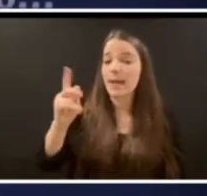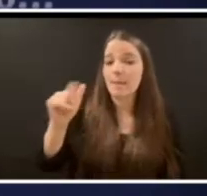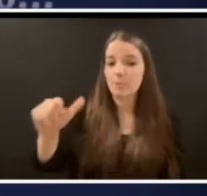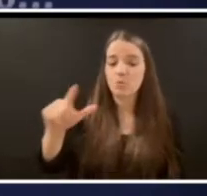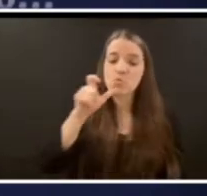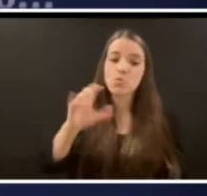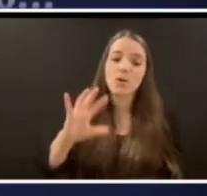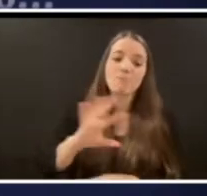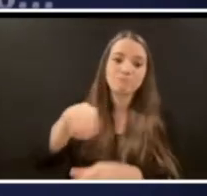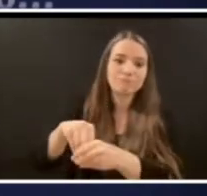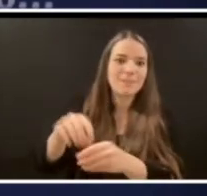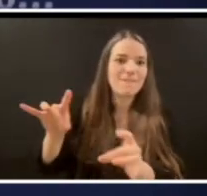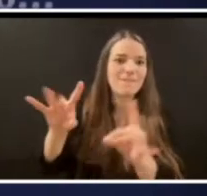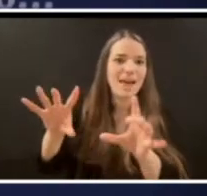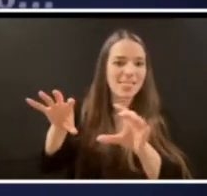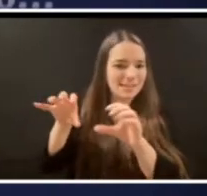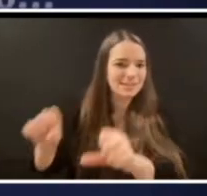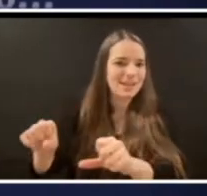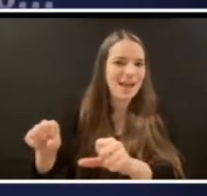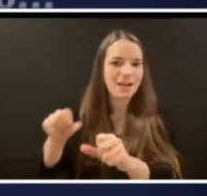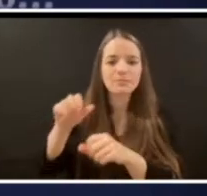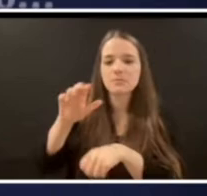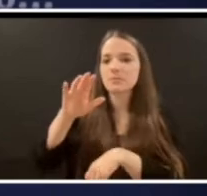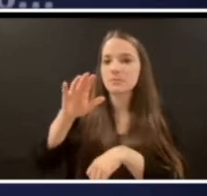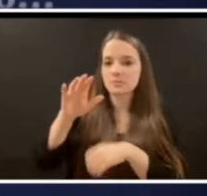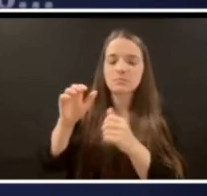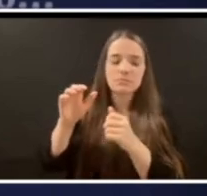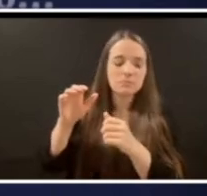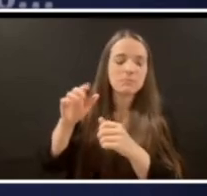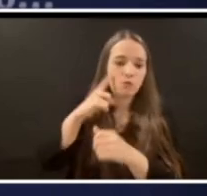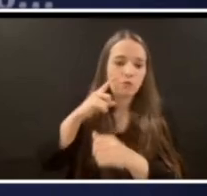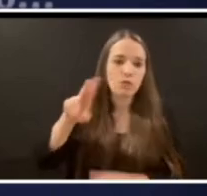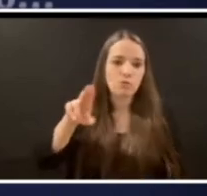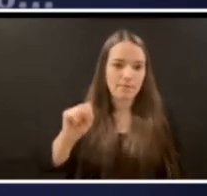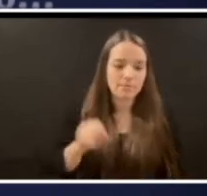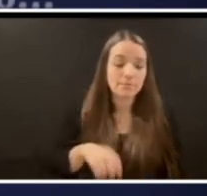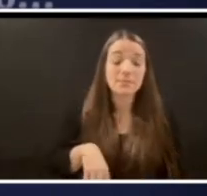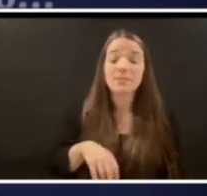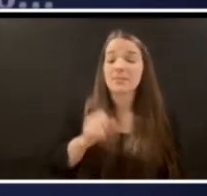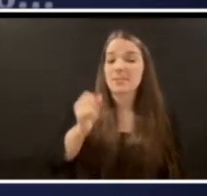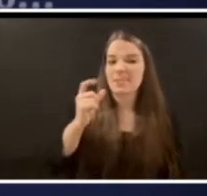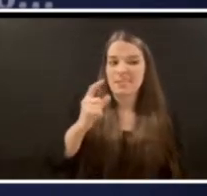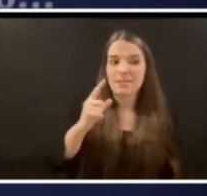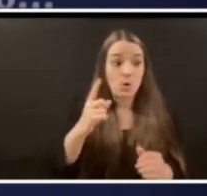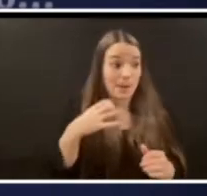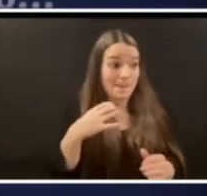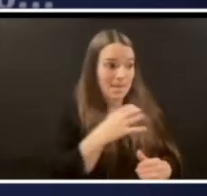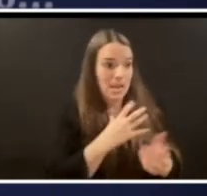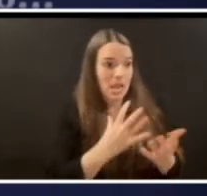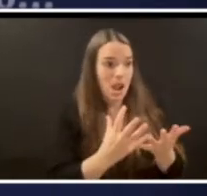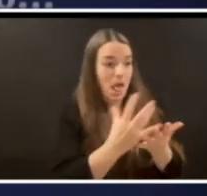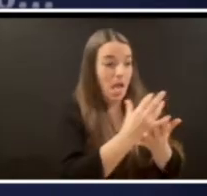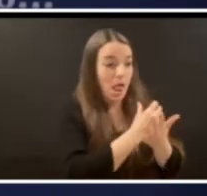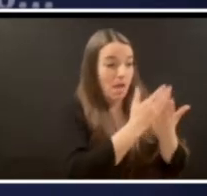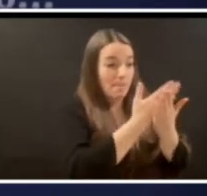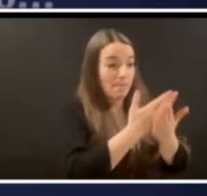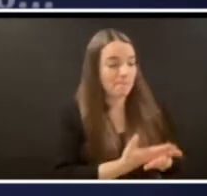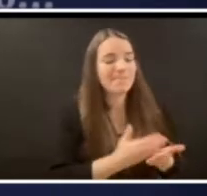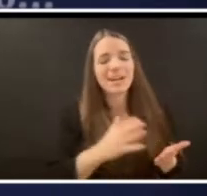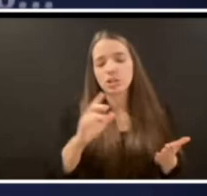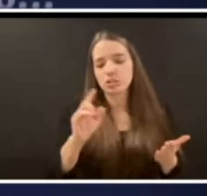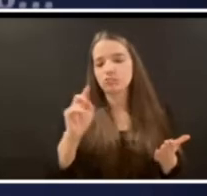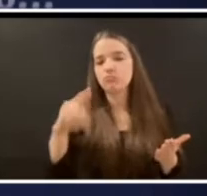violent attack on the United States. The committee has developed significant evidence that President Trump intended